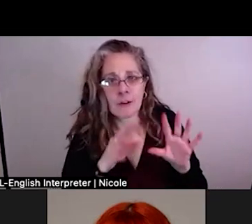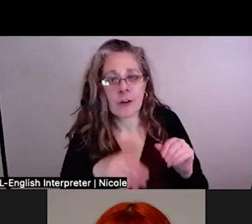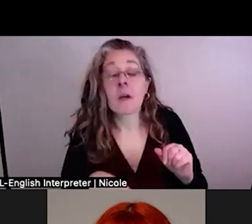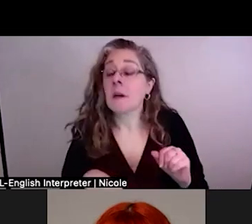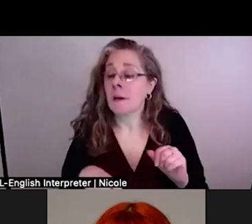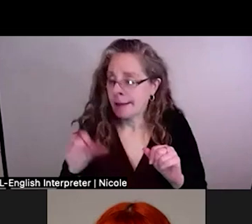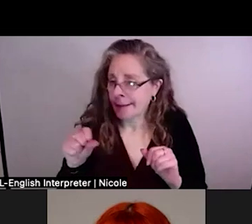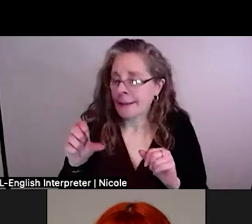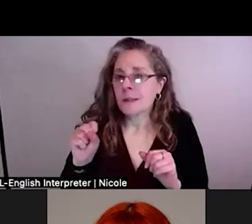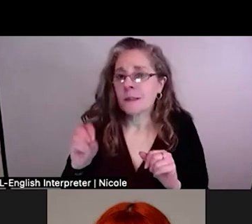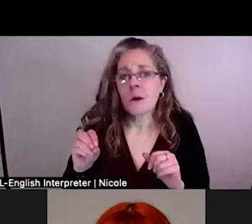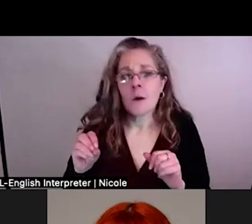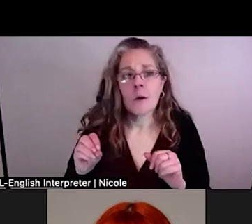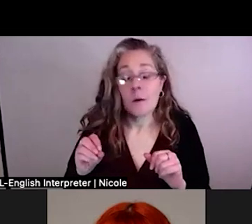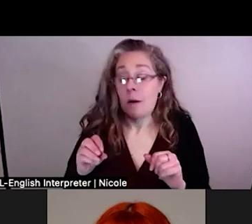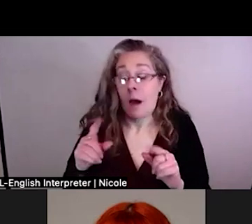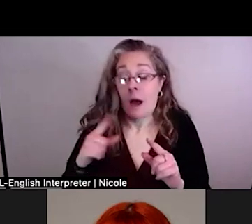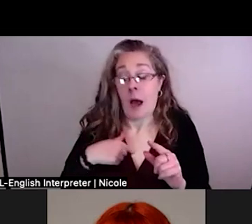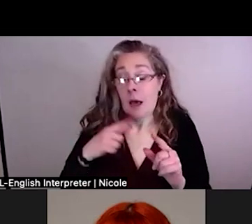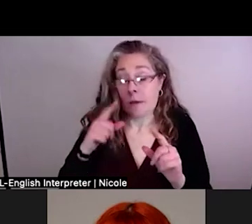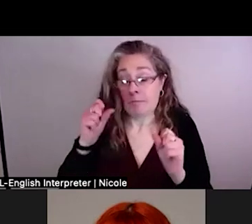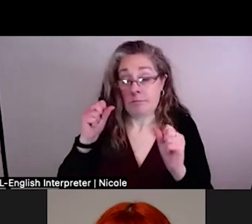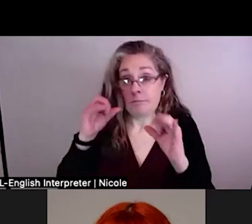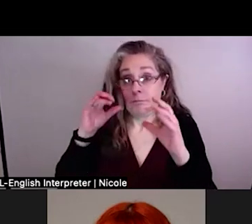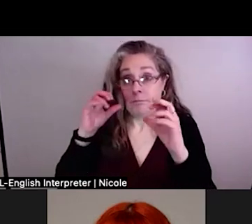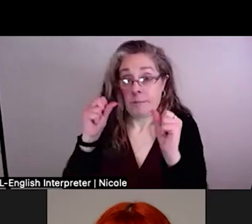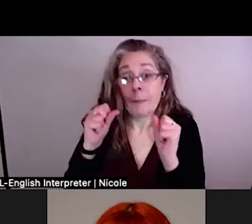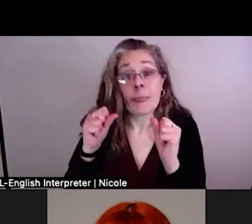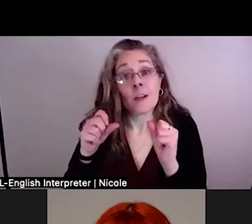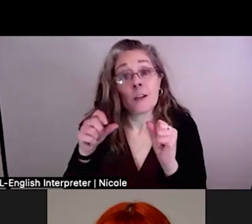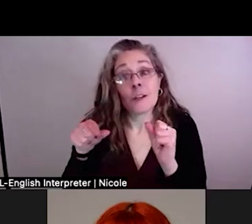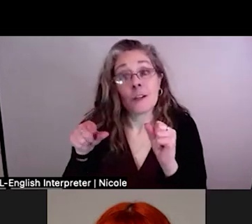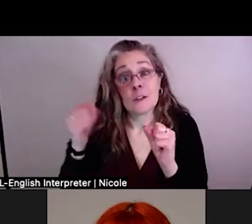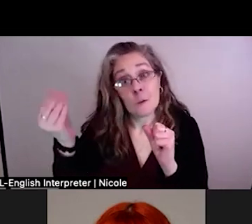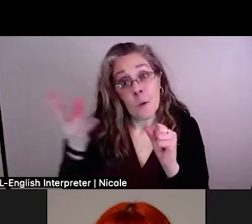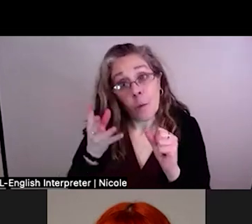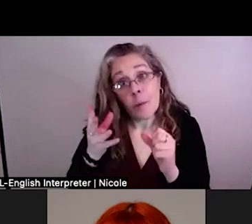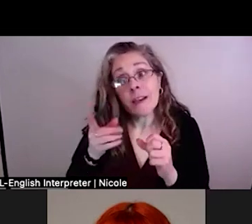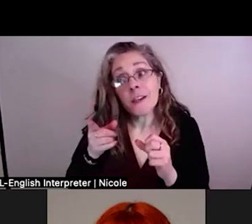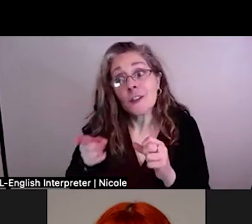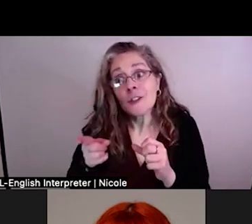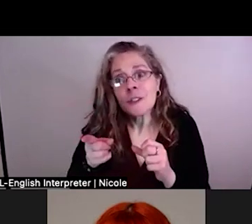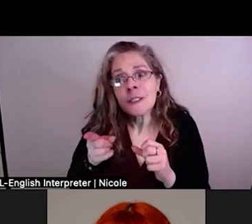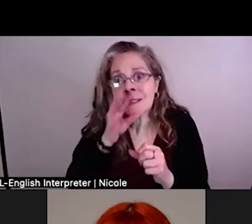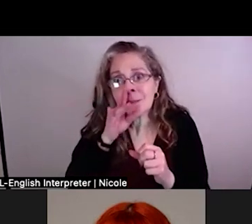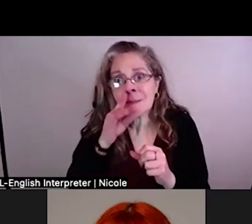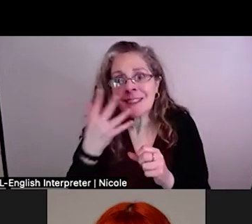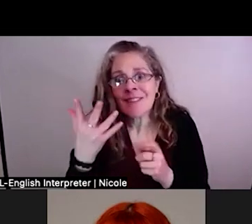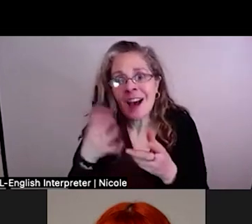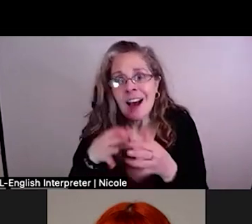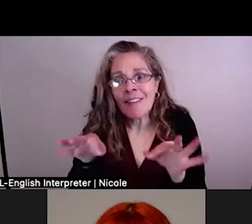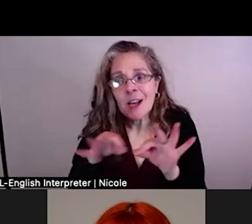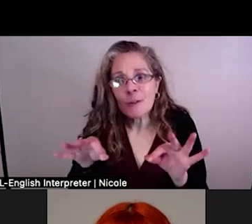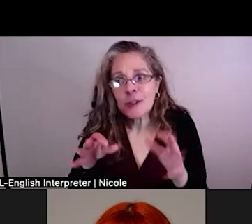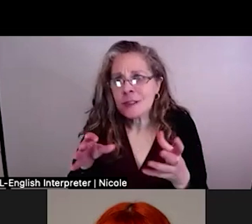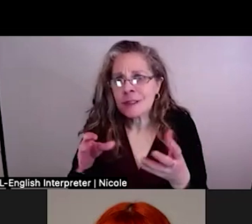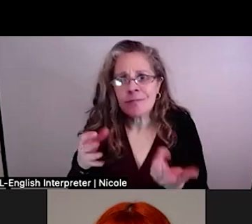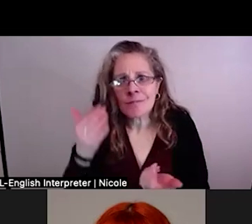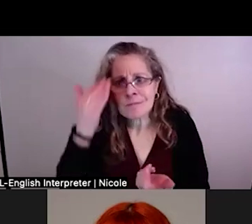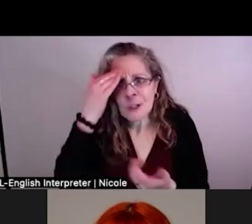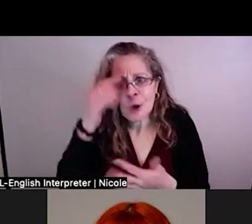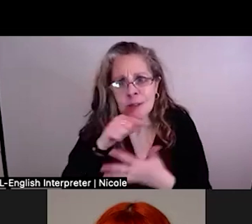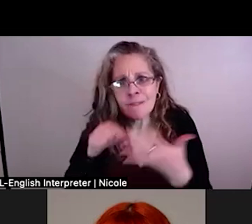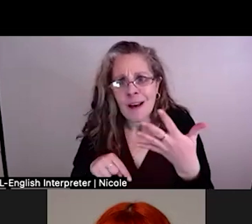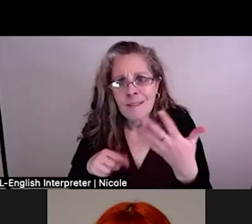my this is what blew my mind. She was telling me how she actually speaks 5 languages fluently. Wow. But your